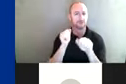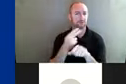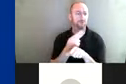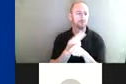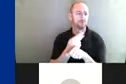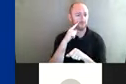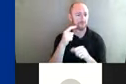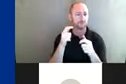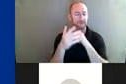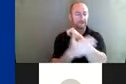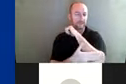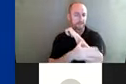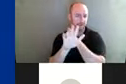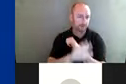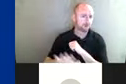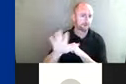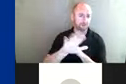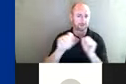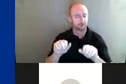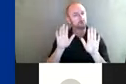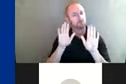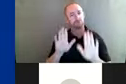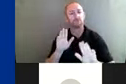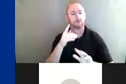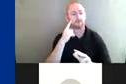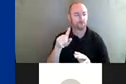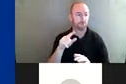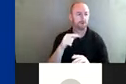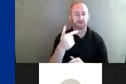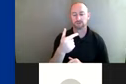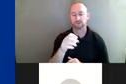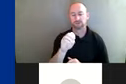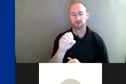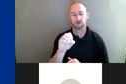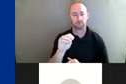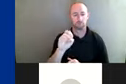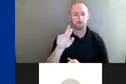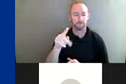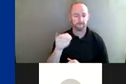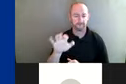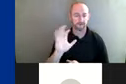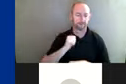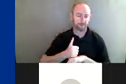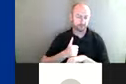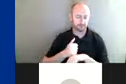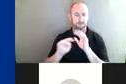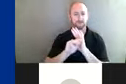large countywide areas has been great for a geomorphic-based